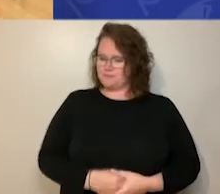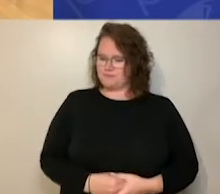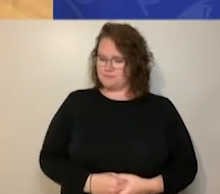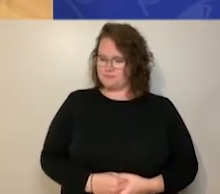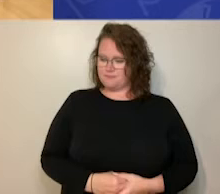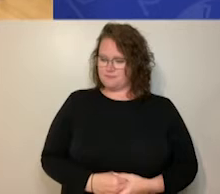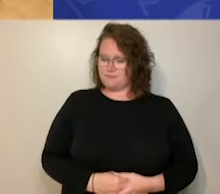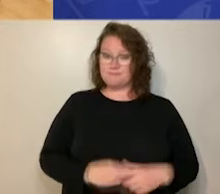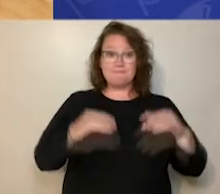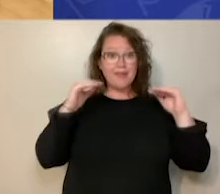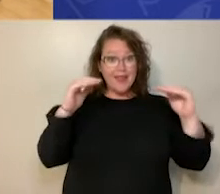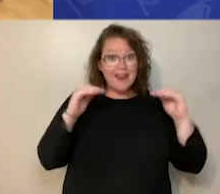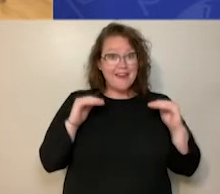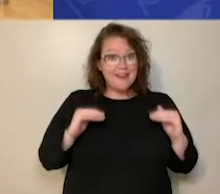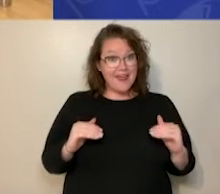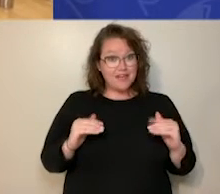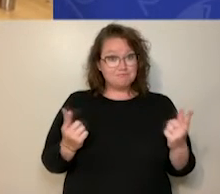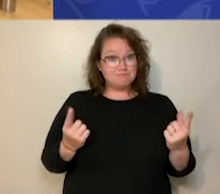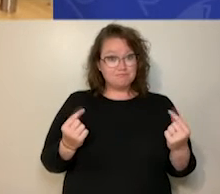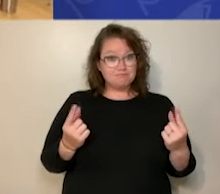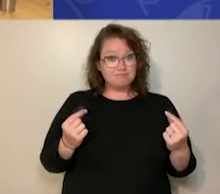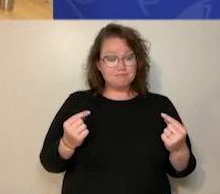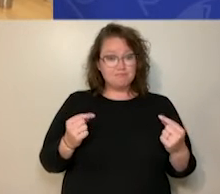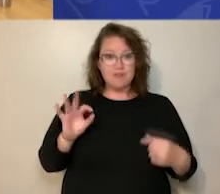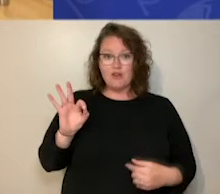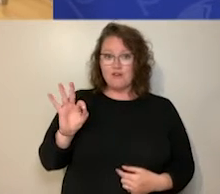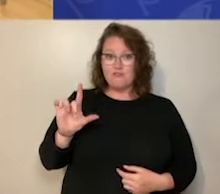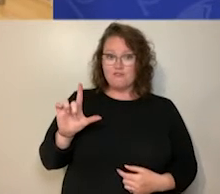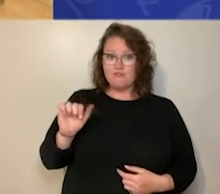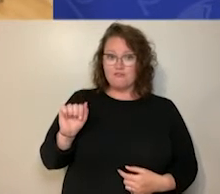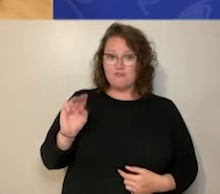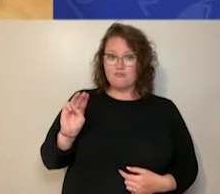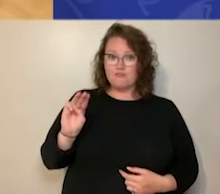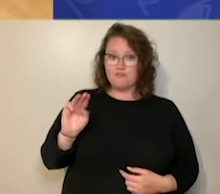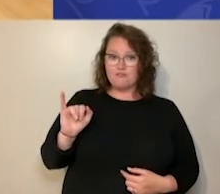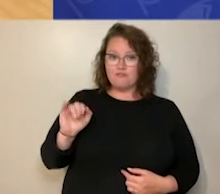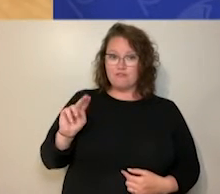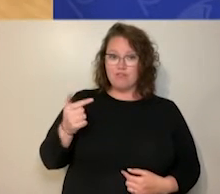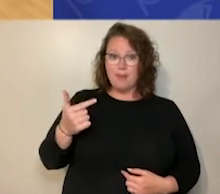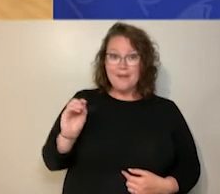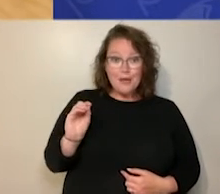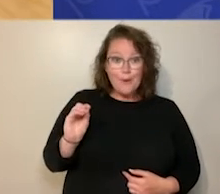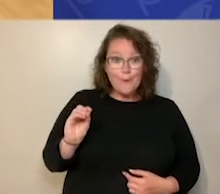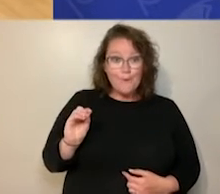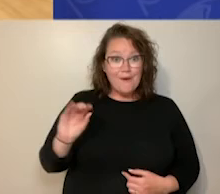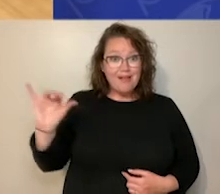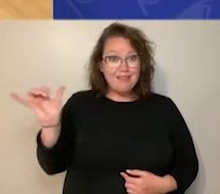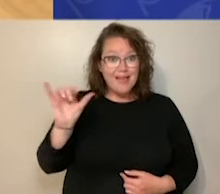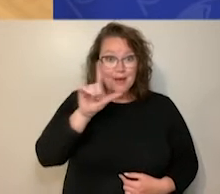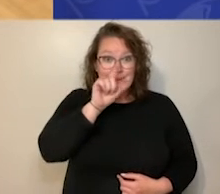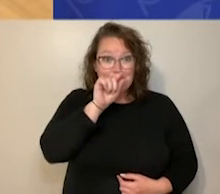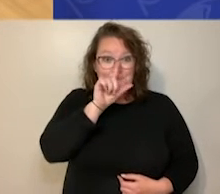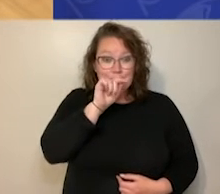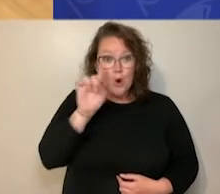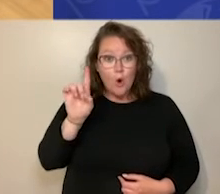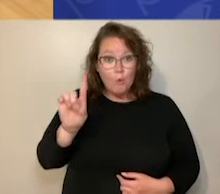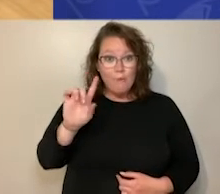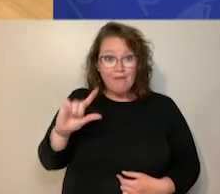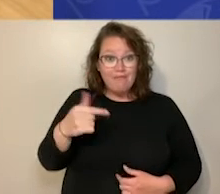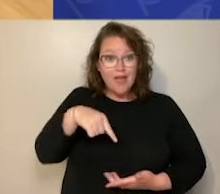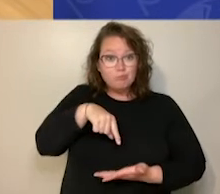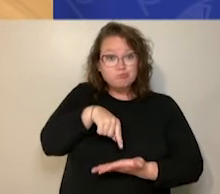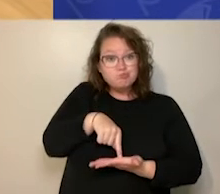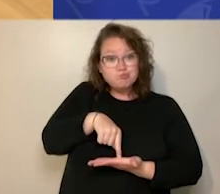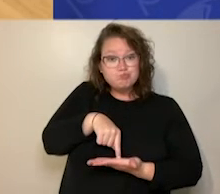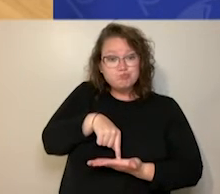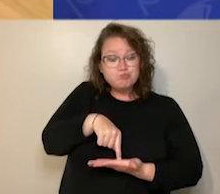And the next pose I want us to do is the flamingo pose. And for this pose, you may want to start off by having something to hold